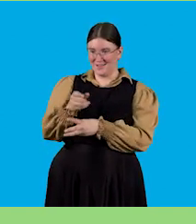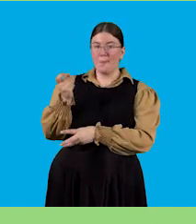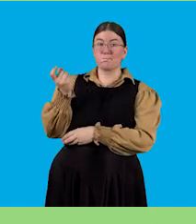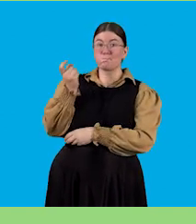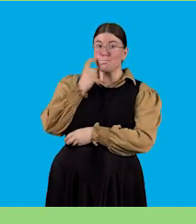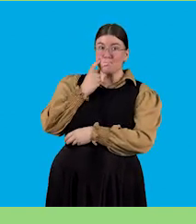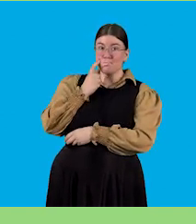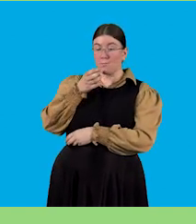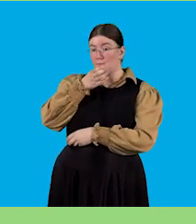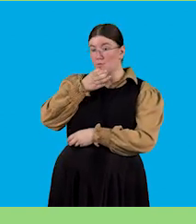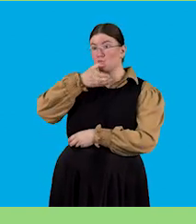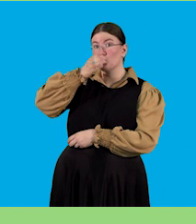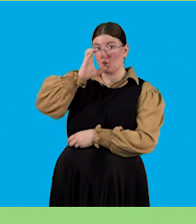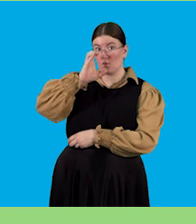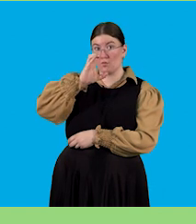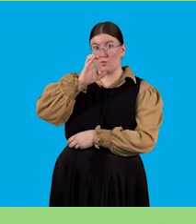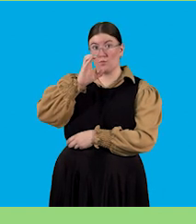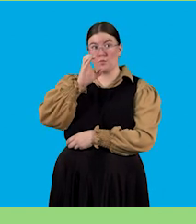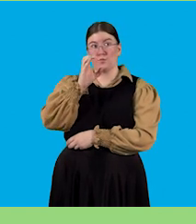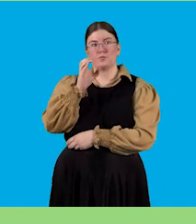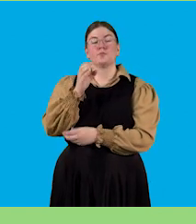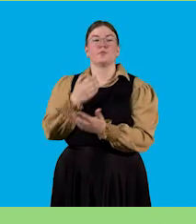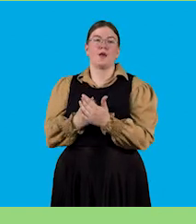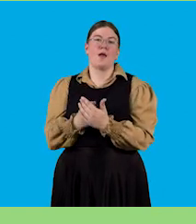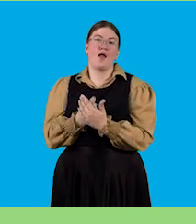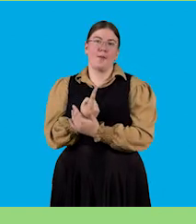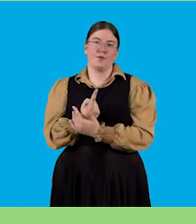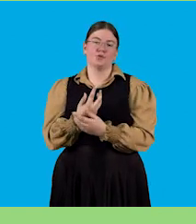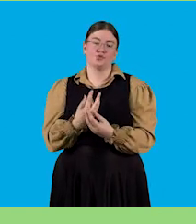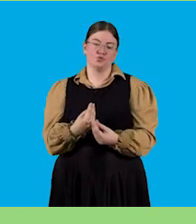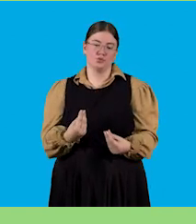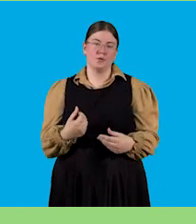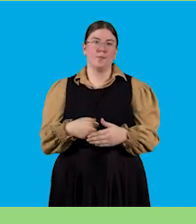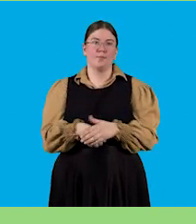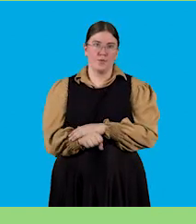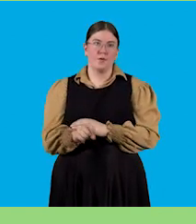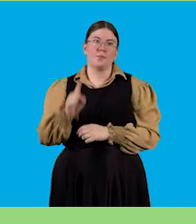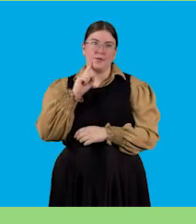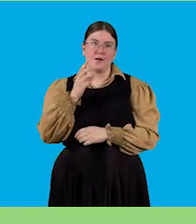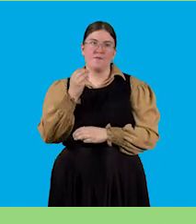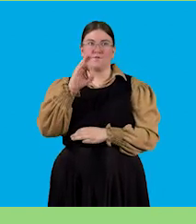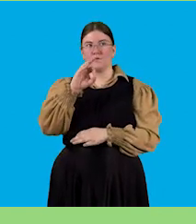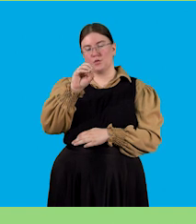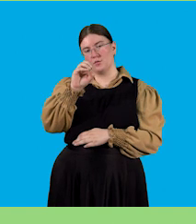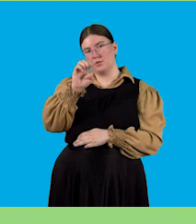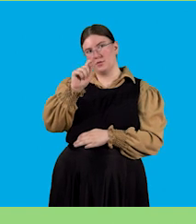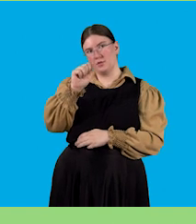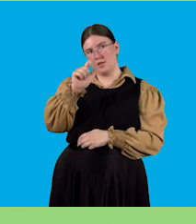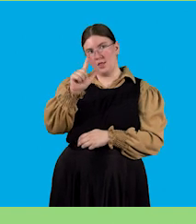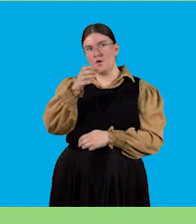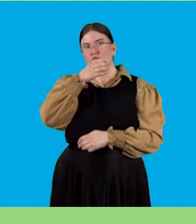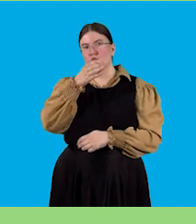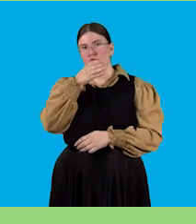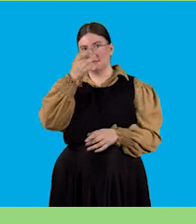So when a pregnant mother drinks alcohol during her pregnancy, they will have a child born with